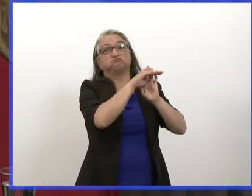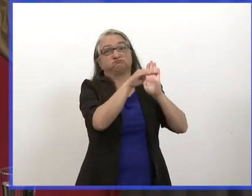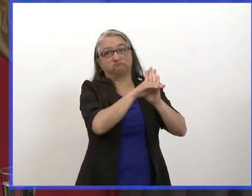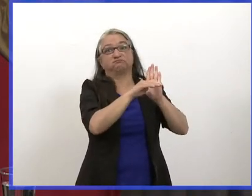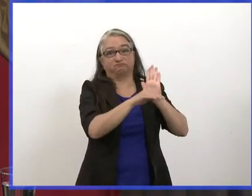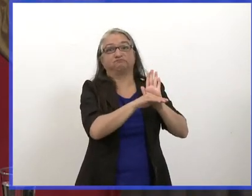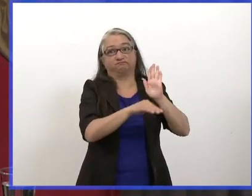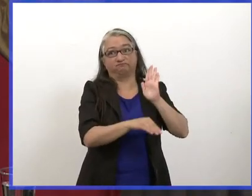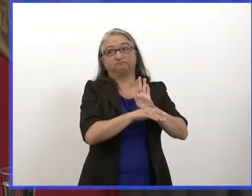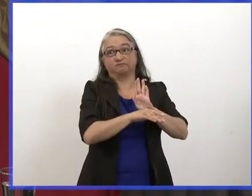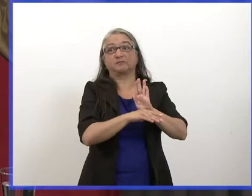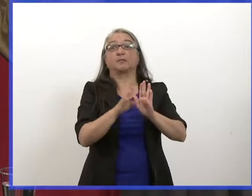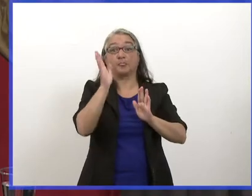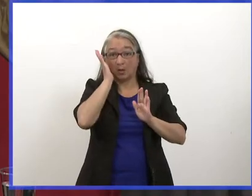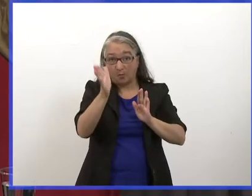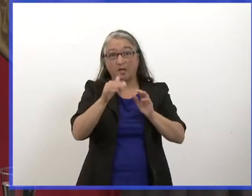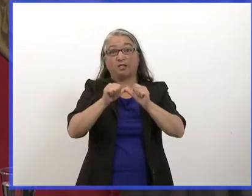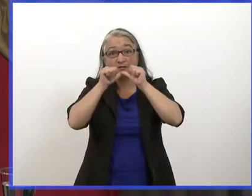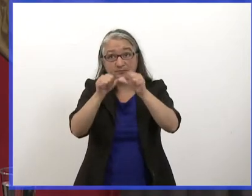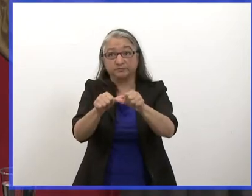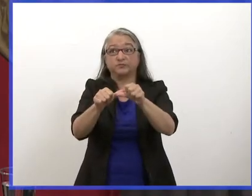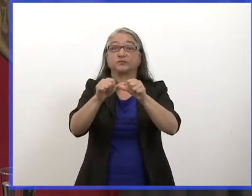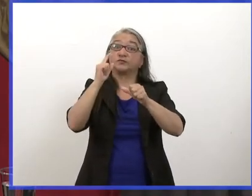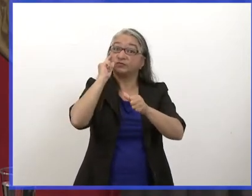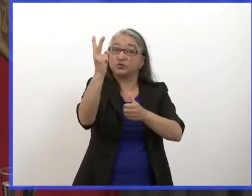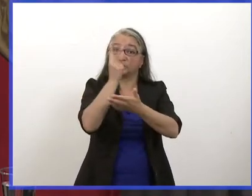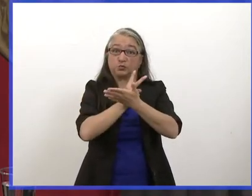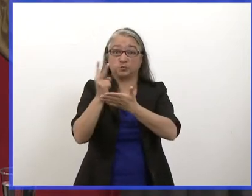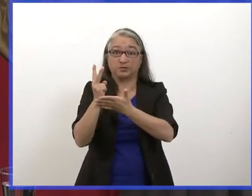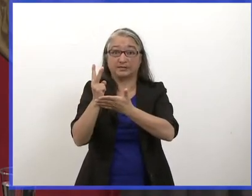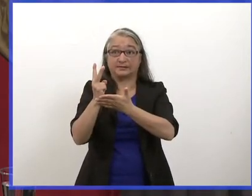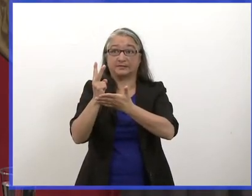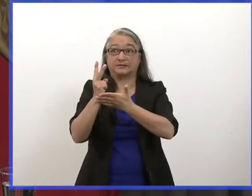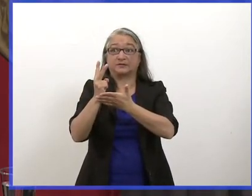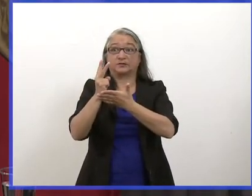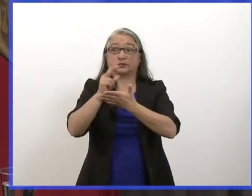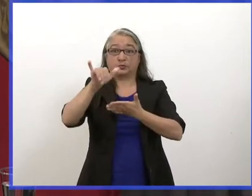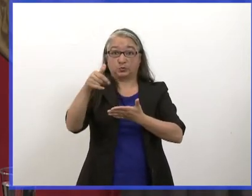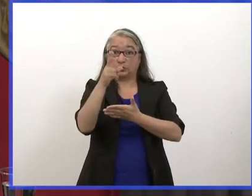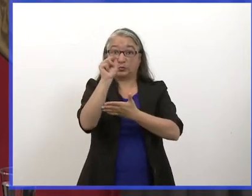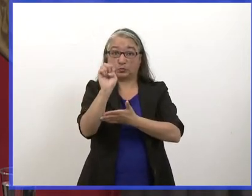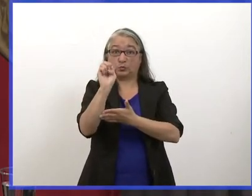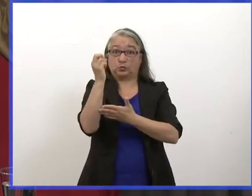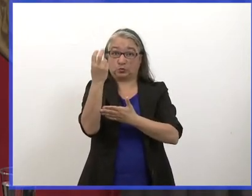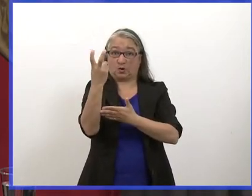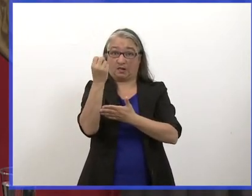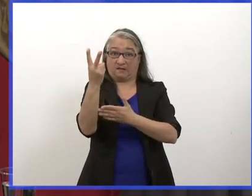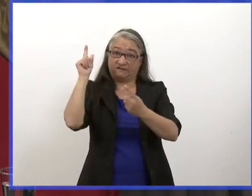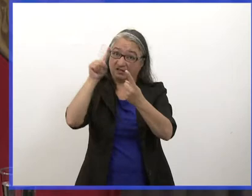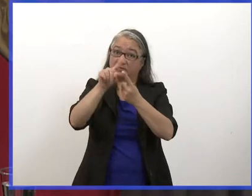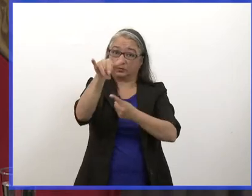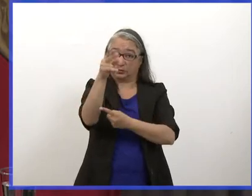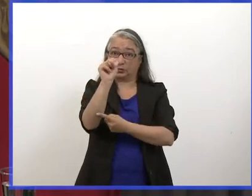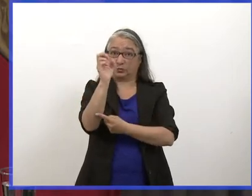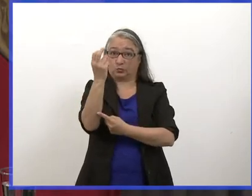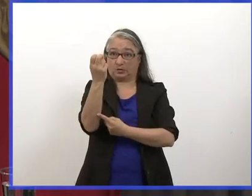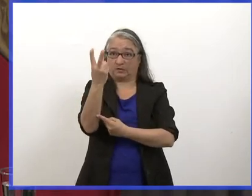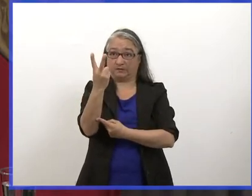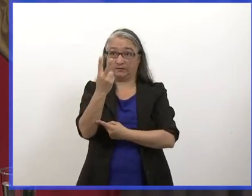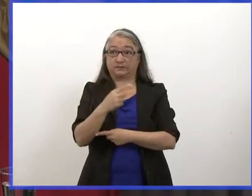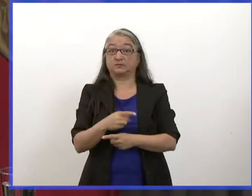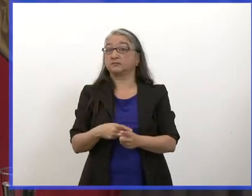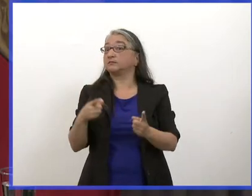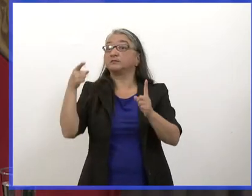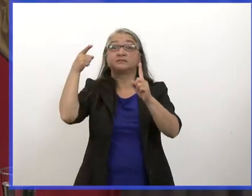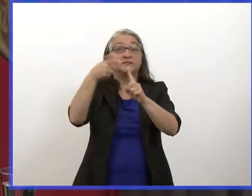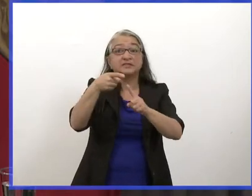June the 12th. These new and strengthened orders specifically target gatherings,